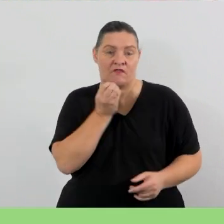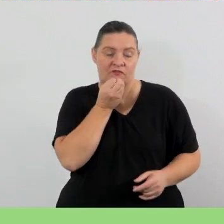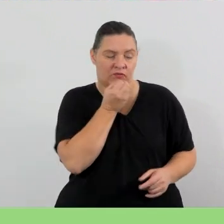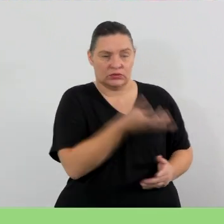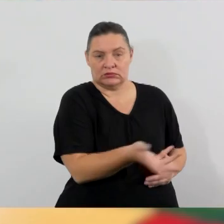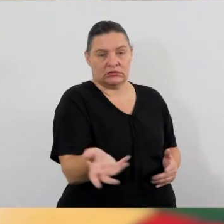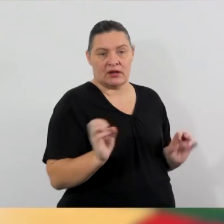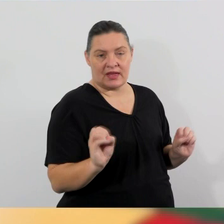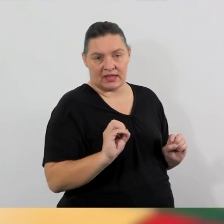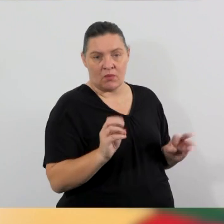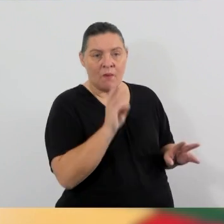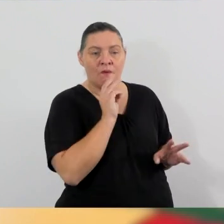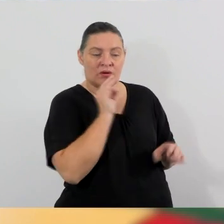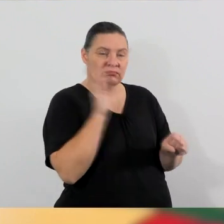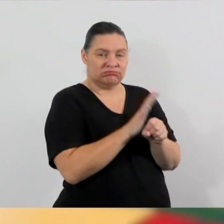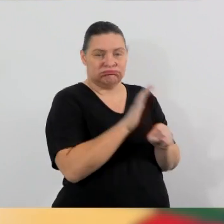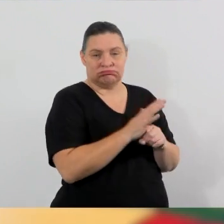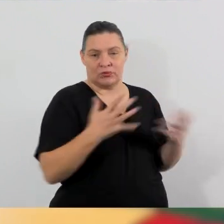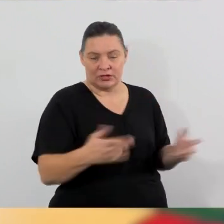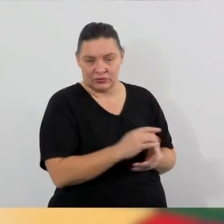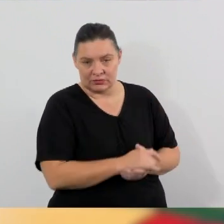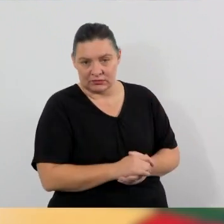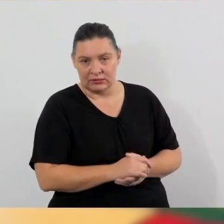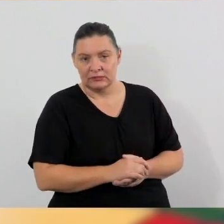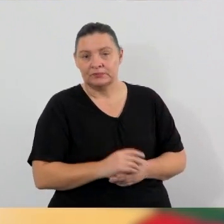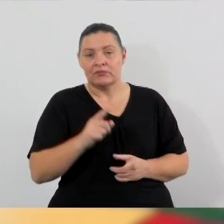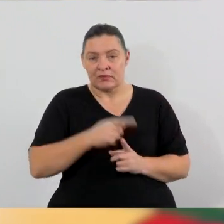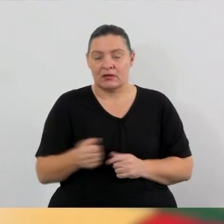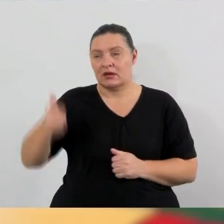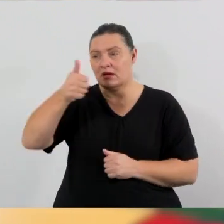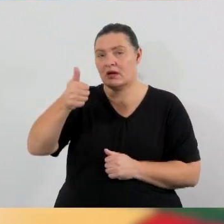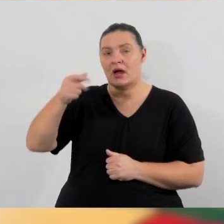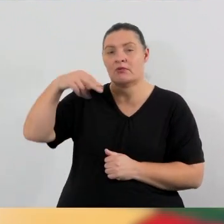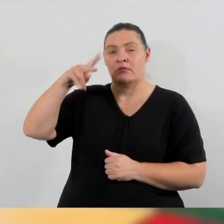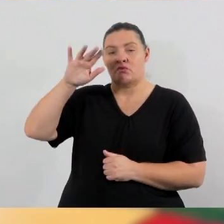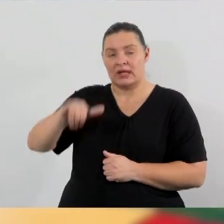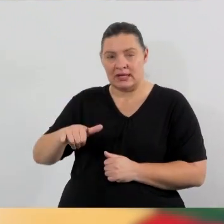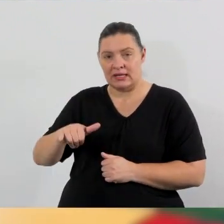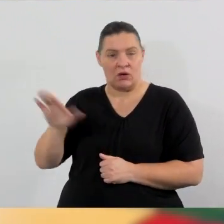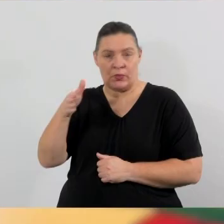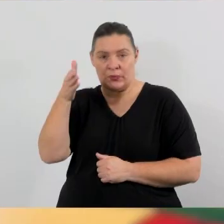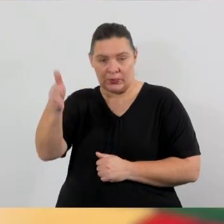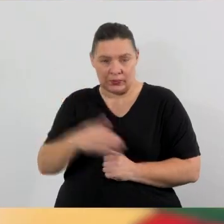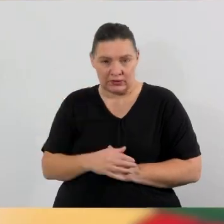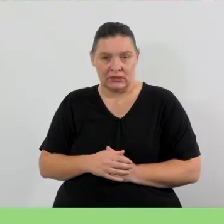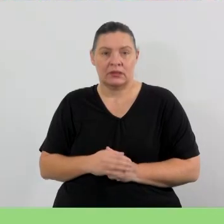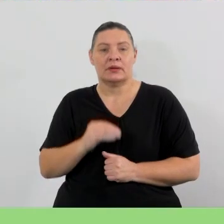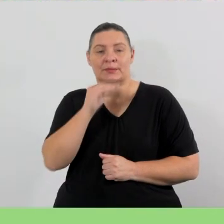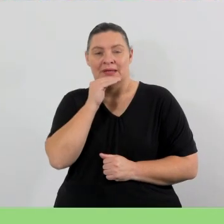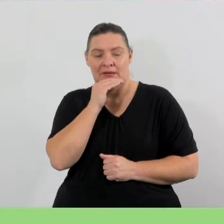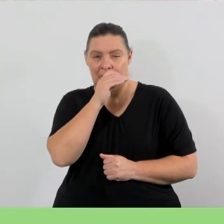suffer because they will not have food to eat. And if our herbivores or primary consumers are not there,